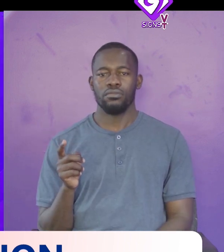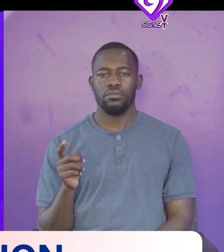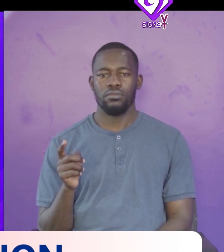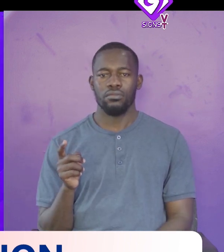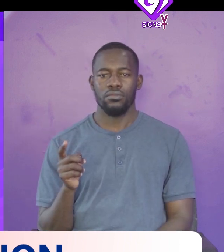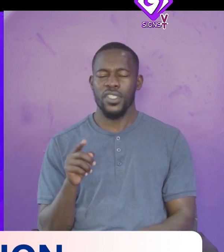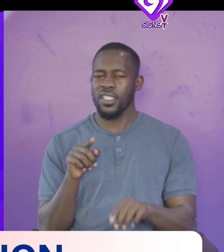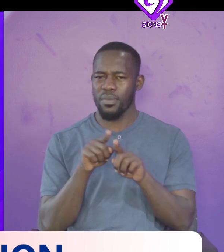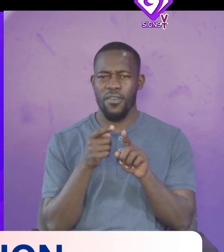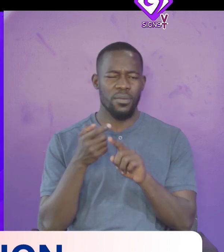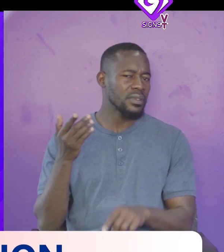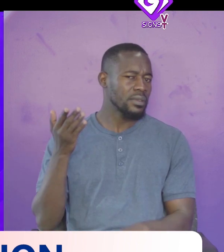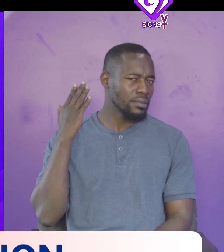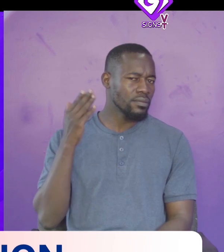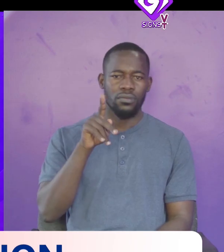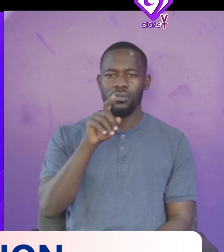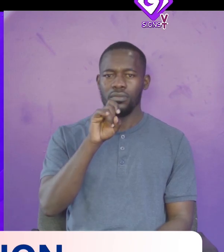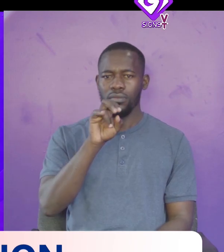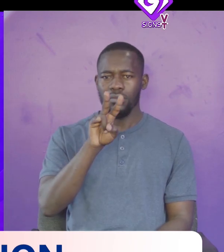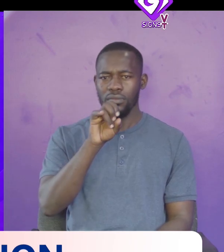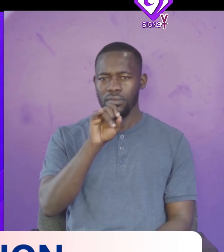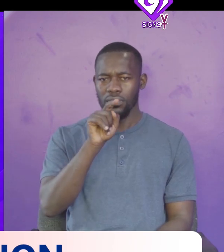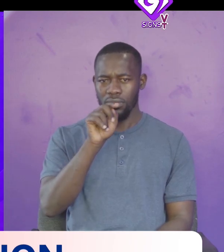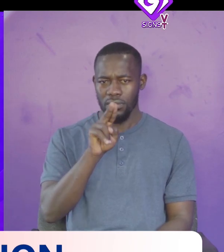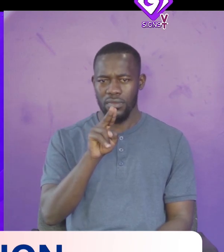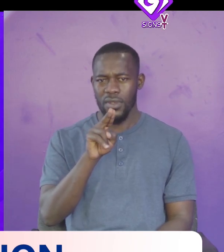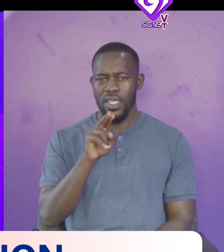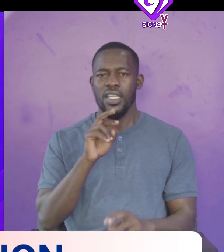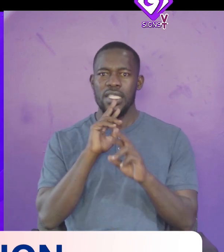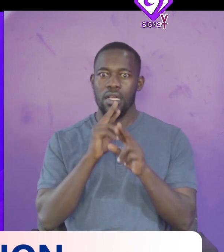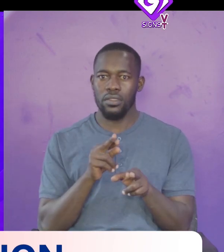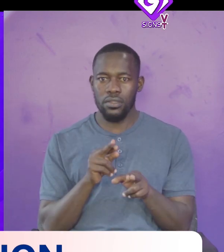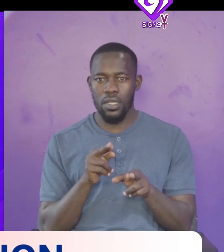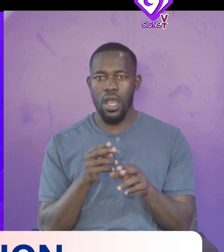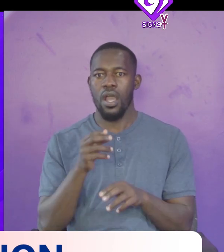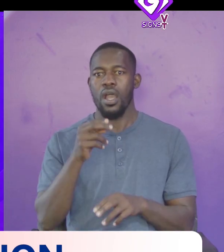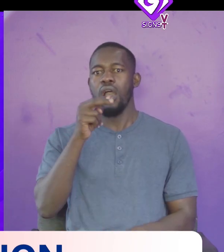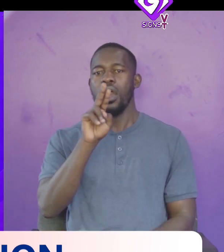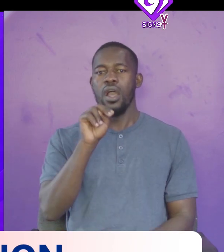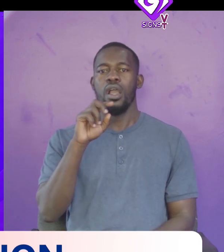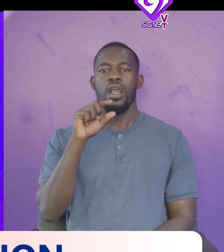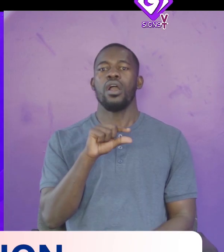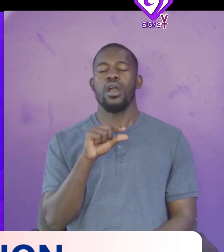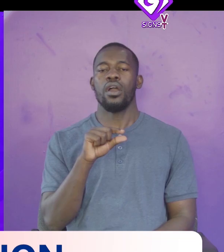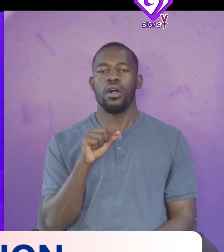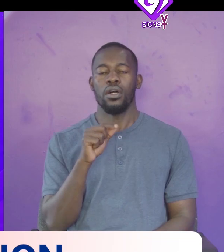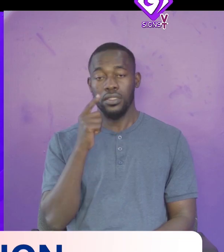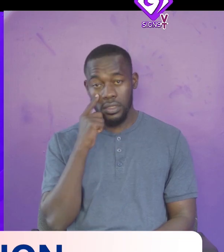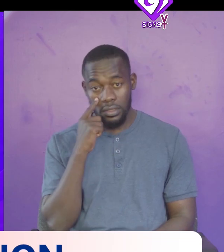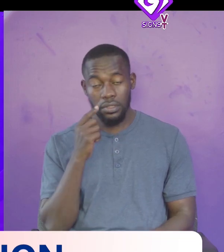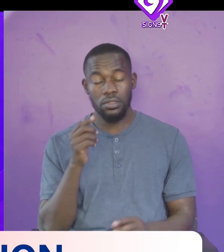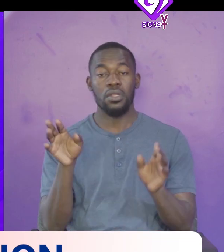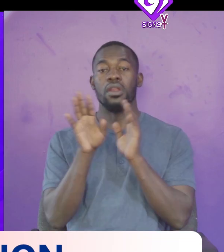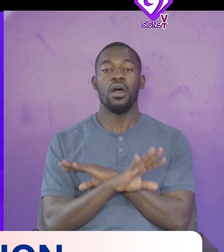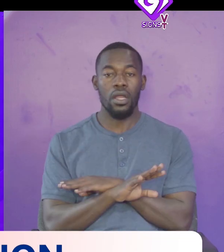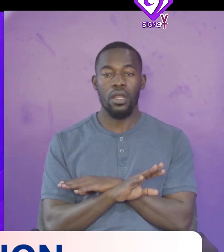Kivuitu's time, they reach a point where people just see the system as hung. And